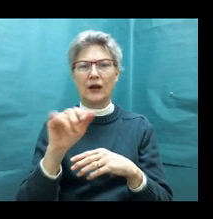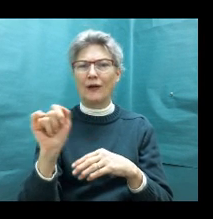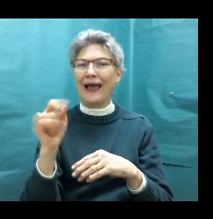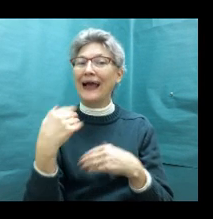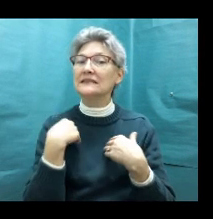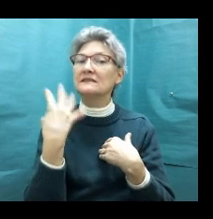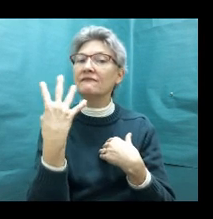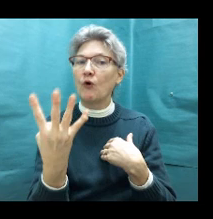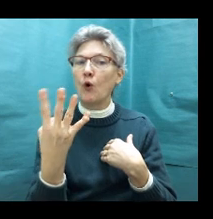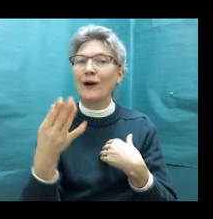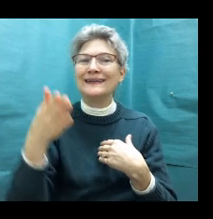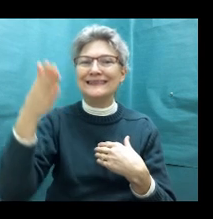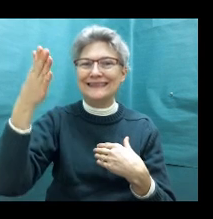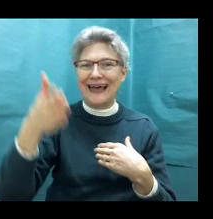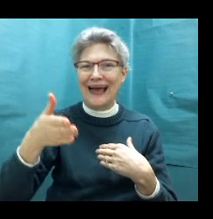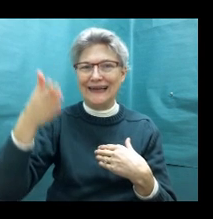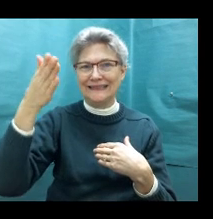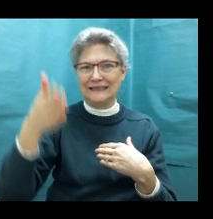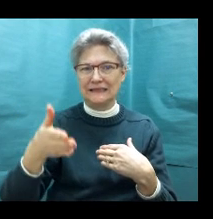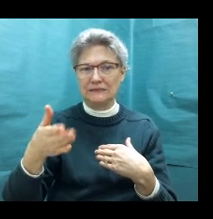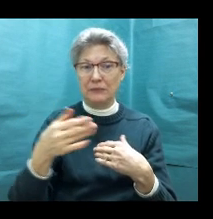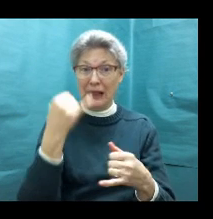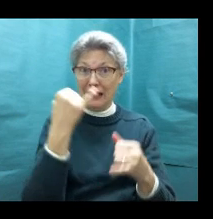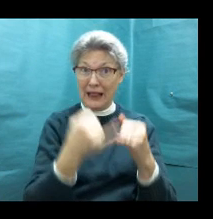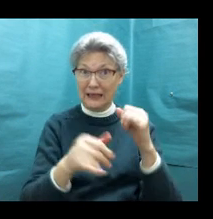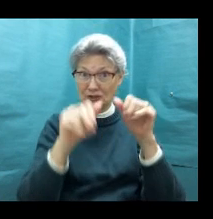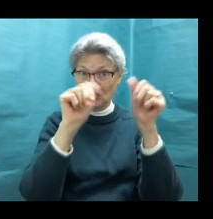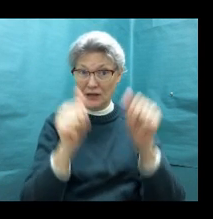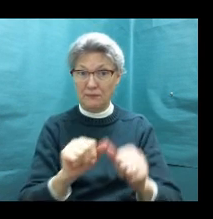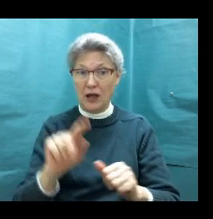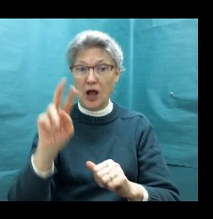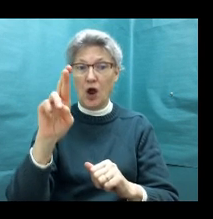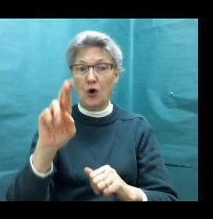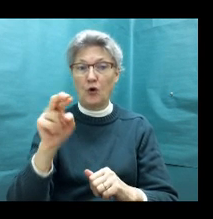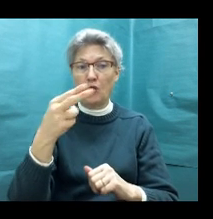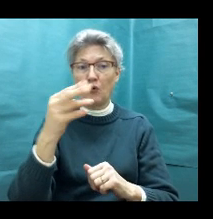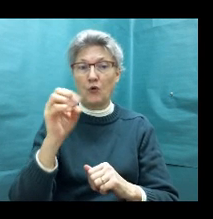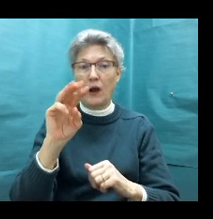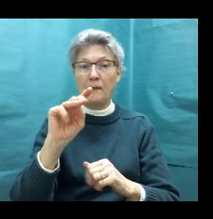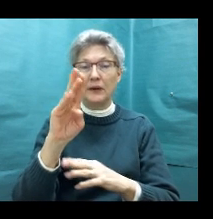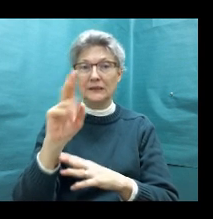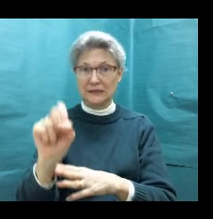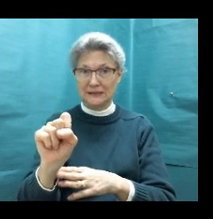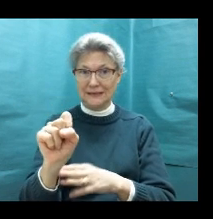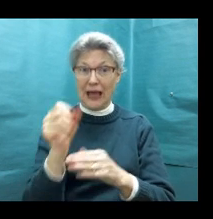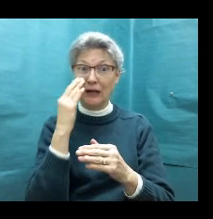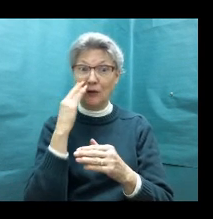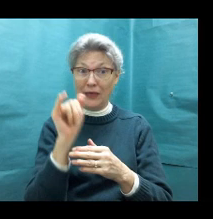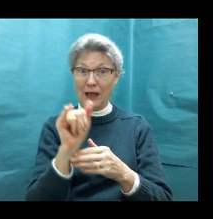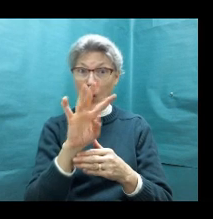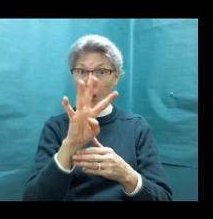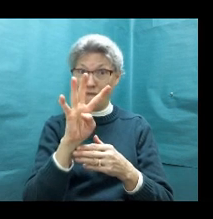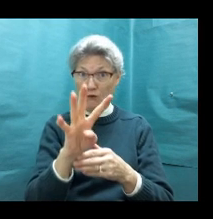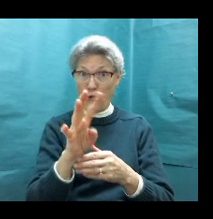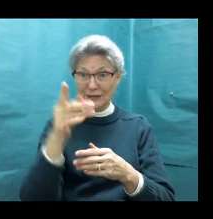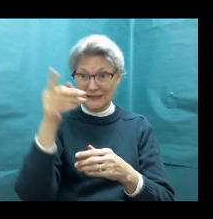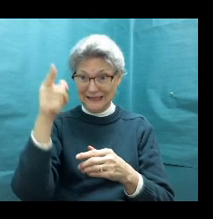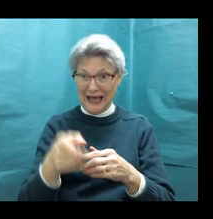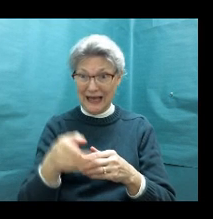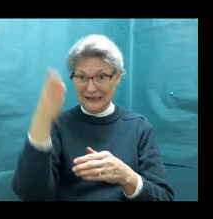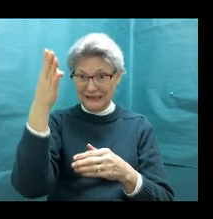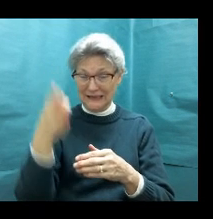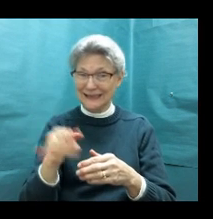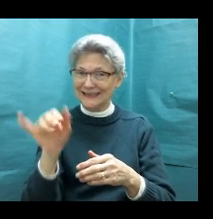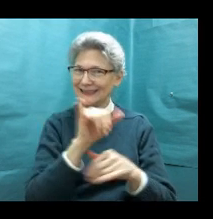4-sided figure. And then my last shape here, I have a rhombus. And I know it's a rhombus because all 4 of those sides are the same